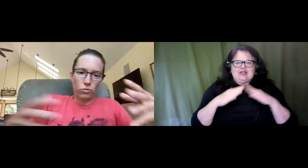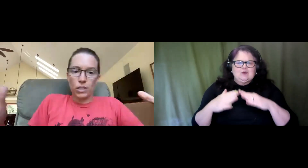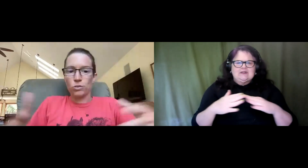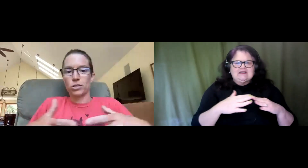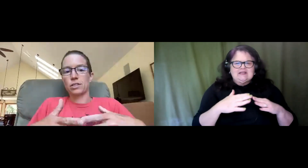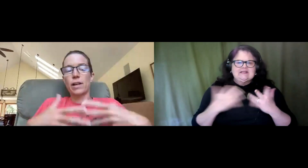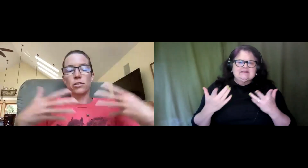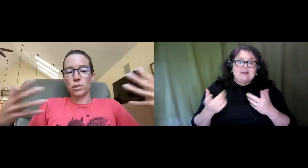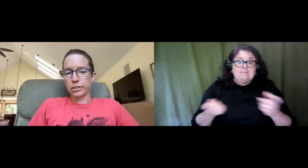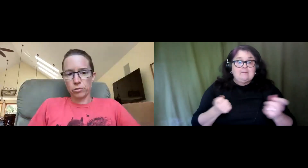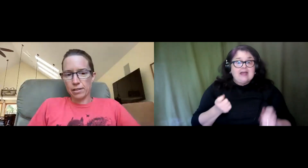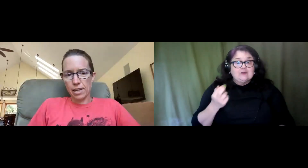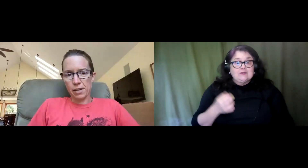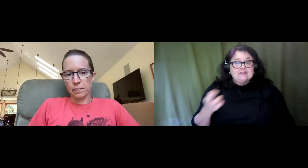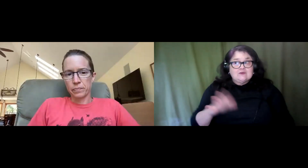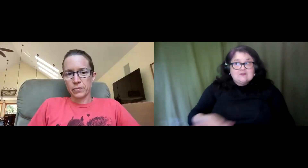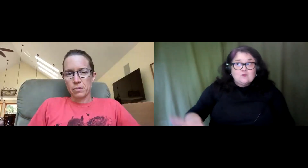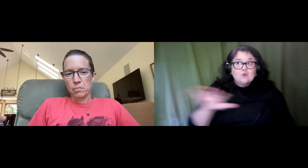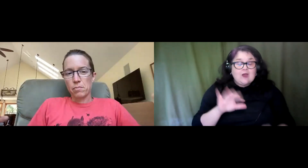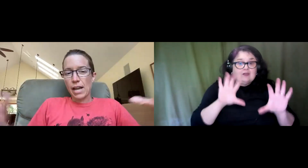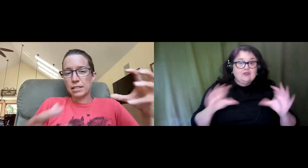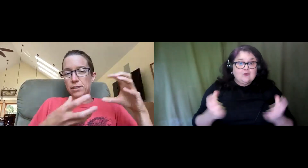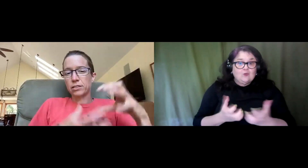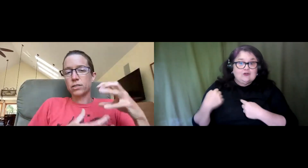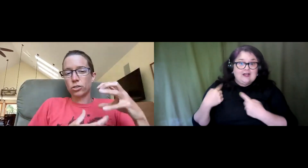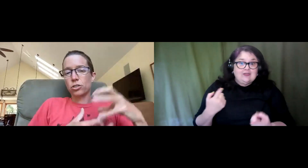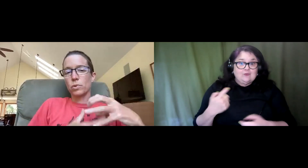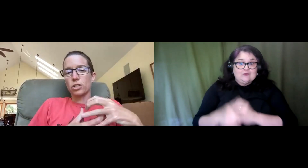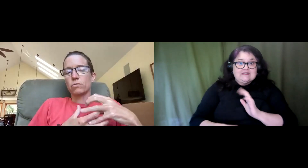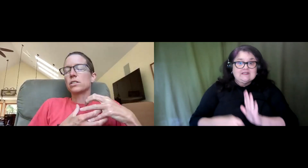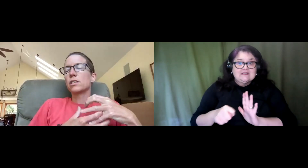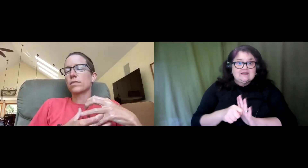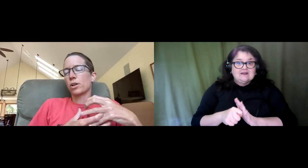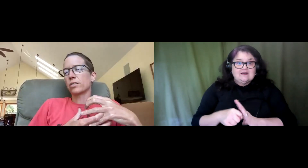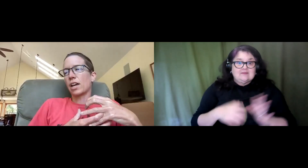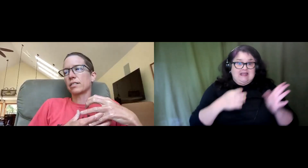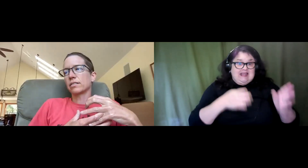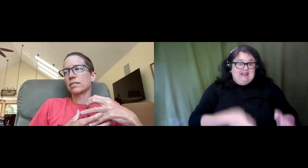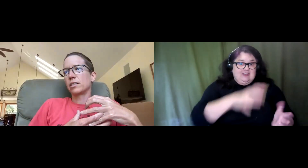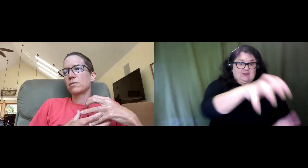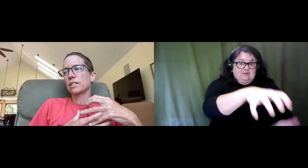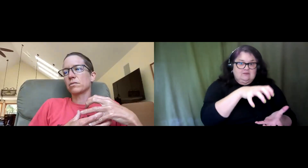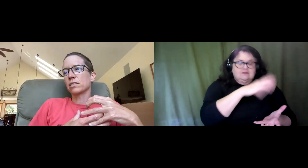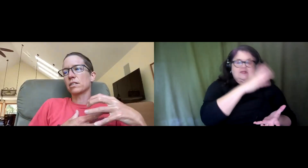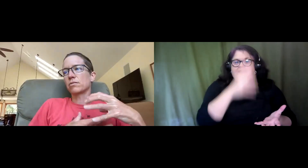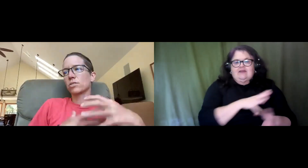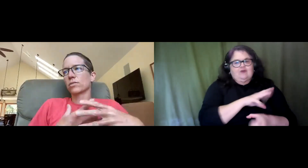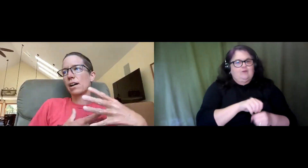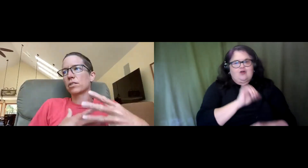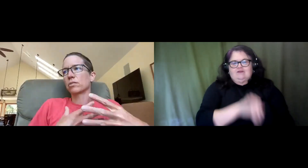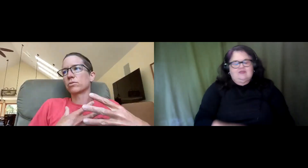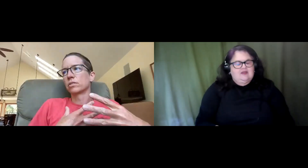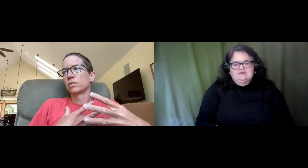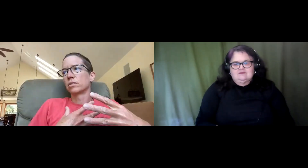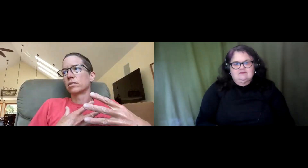manage resources around the world and throughout time, massive individual accumulation was never part of that. In many ways, it was sort of